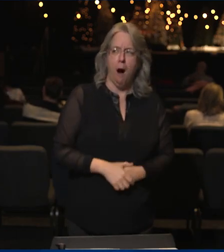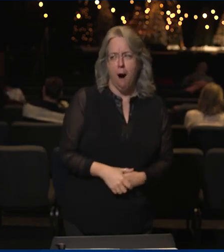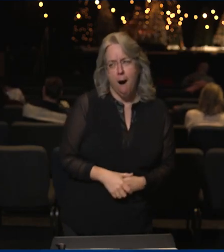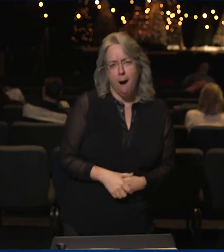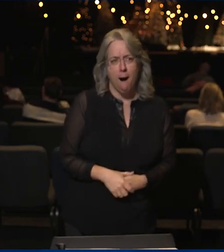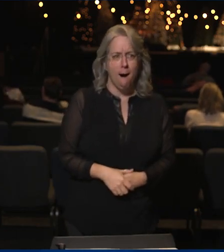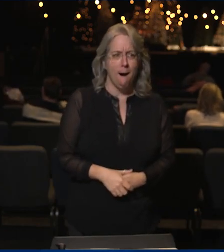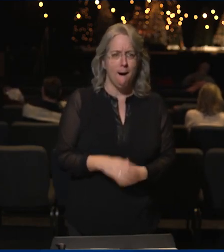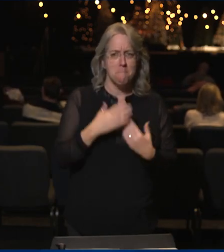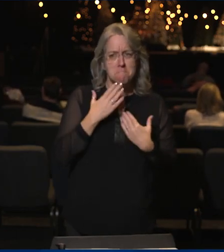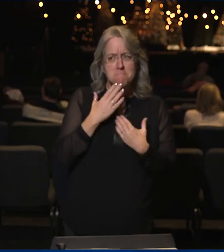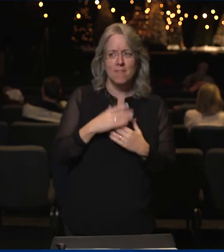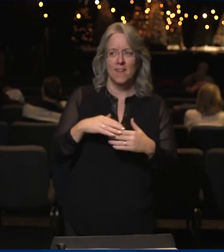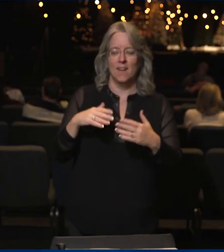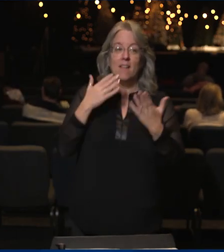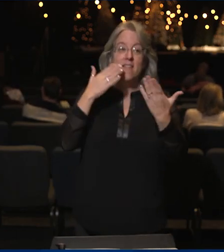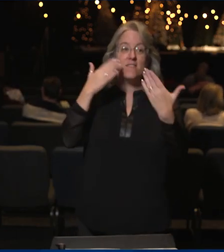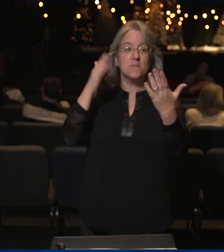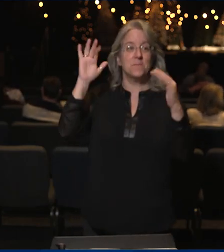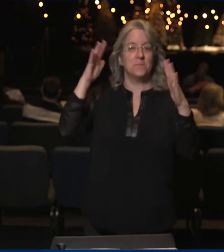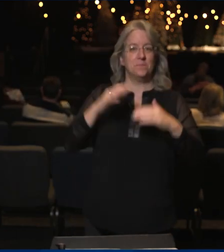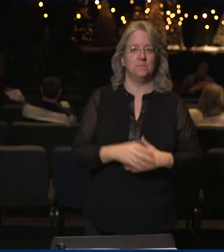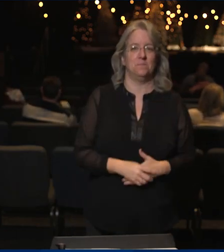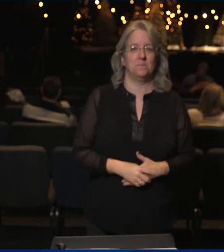you. I thought I'd say that.